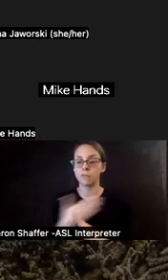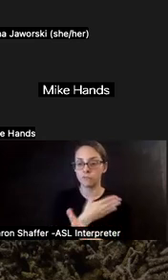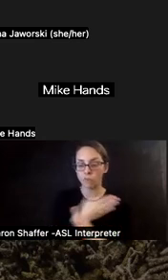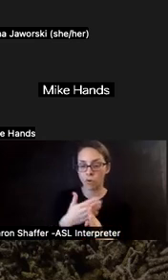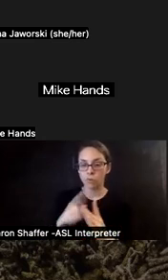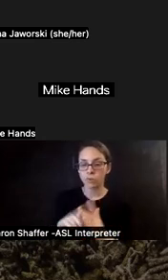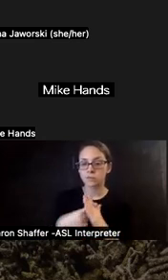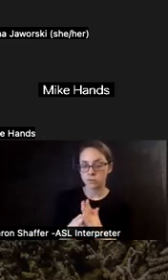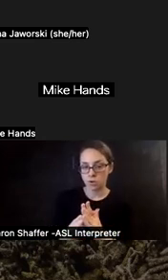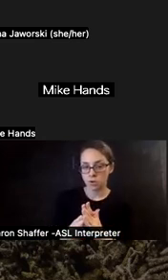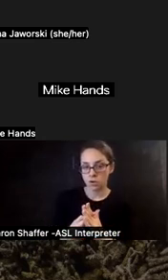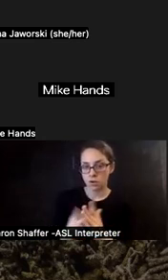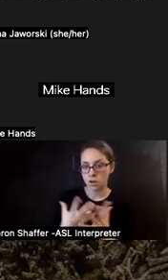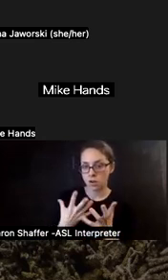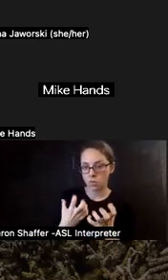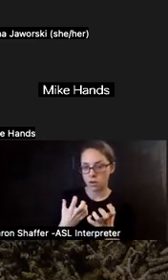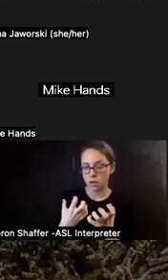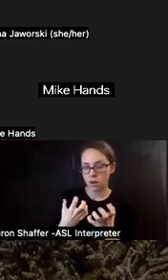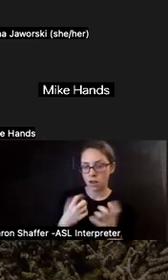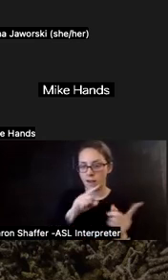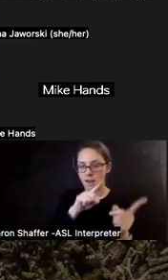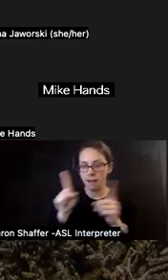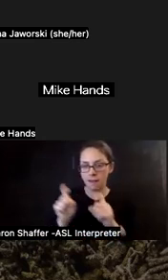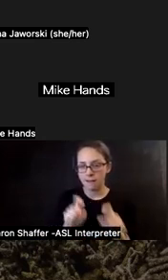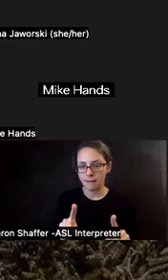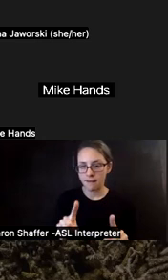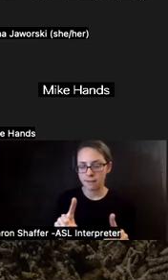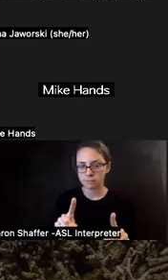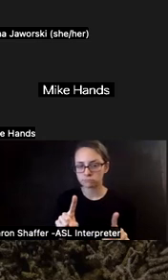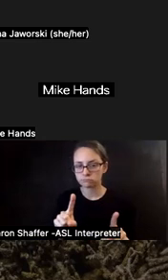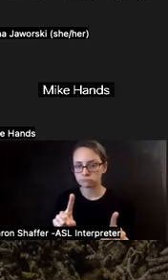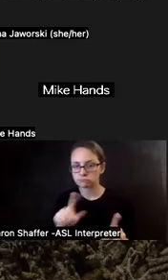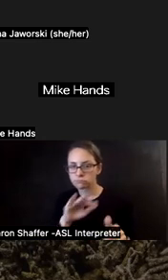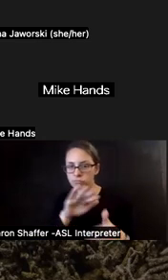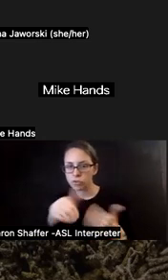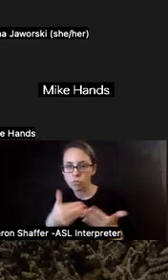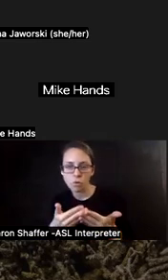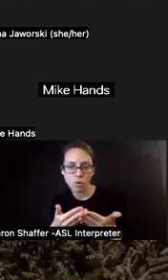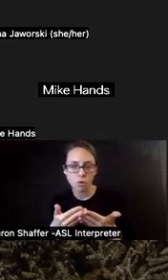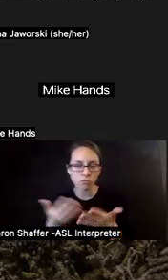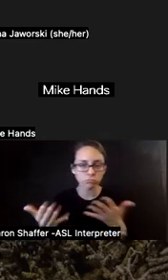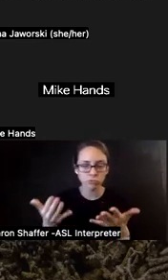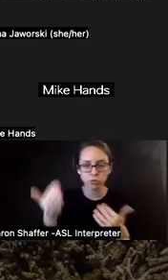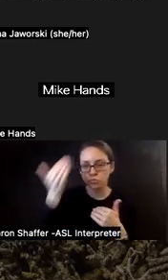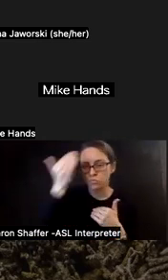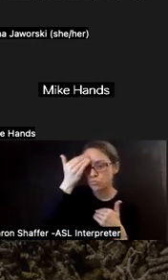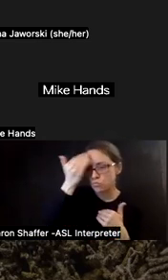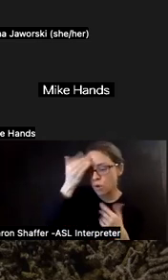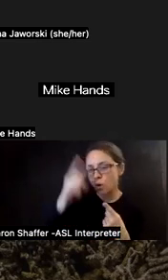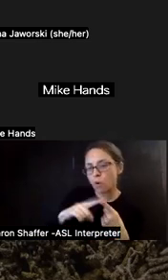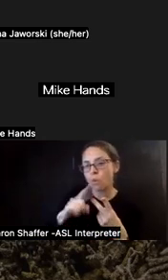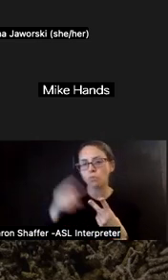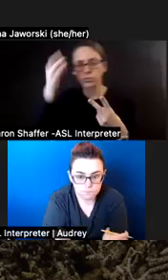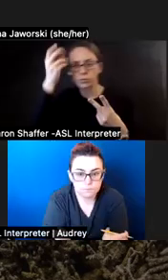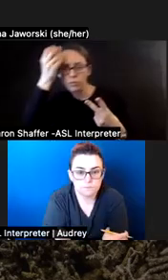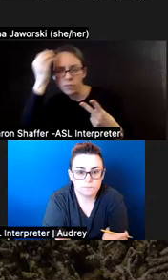up and ask everybody to kind of get an idea of what everybody knows or thinks about coral reefs and what the issues